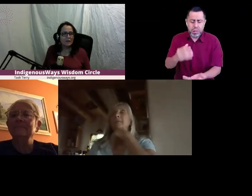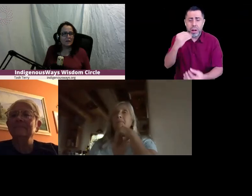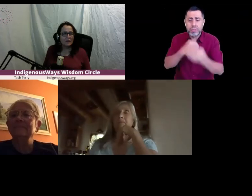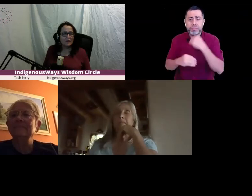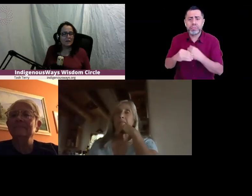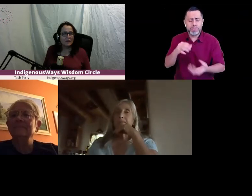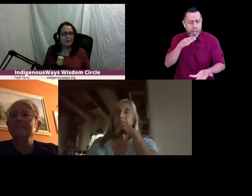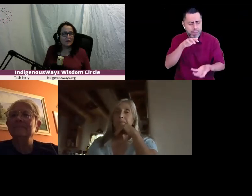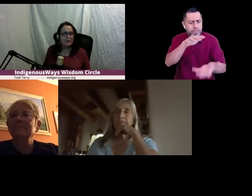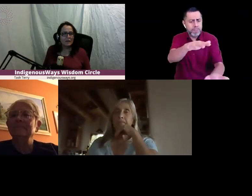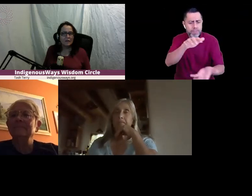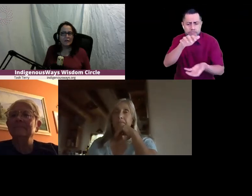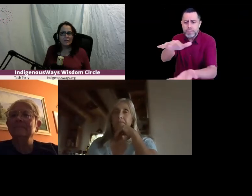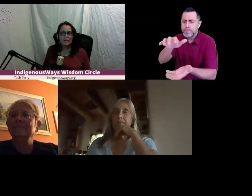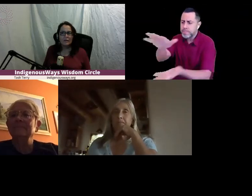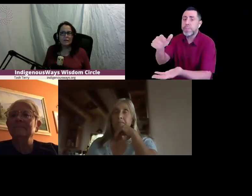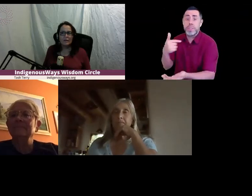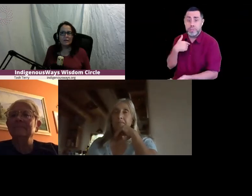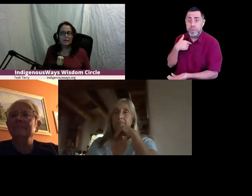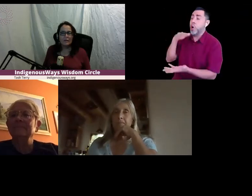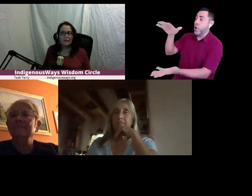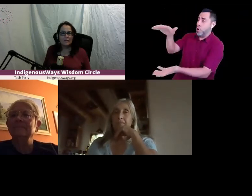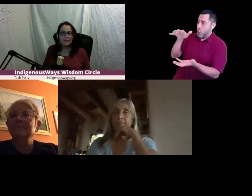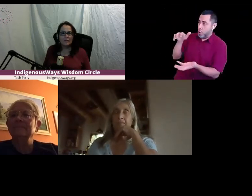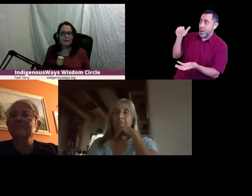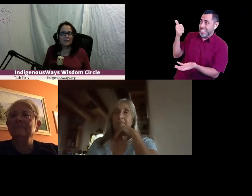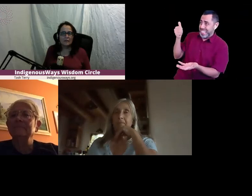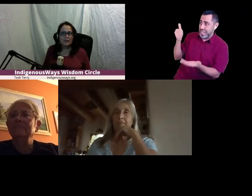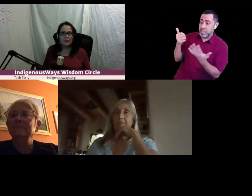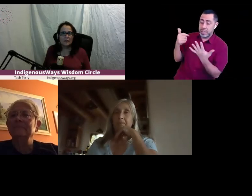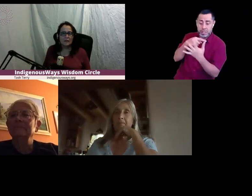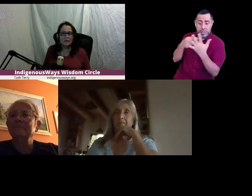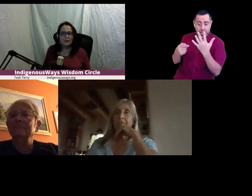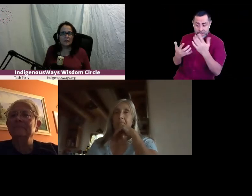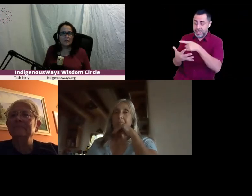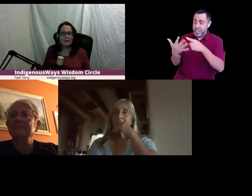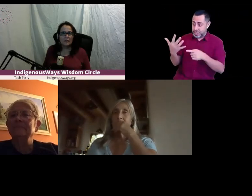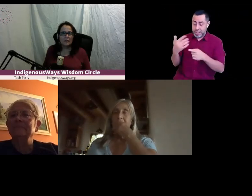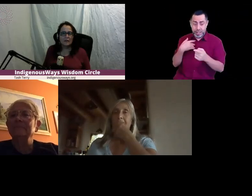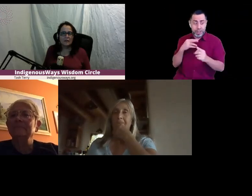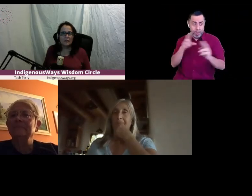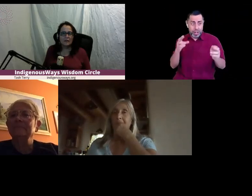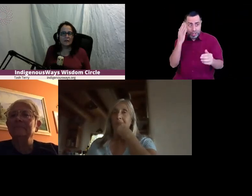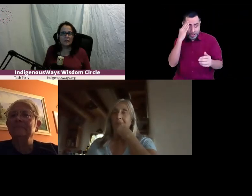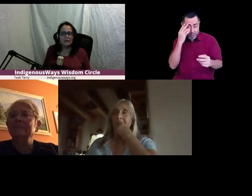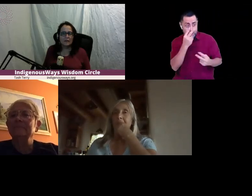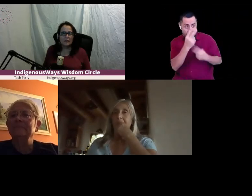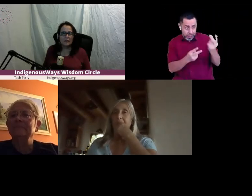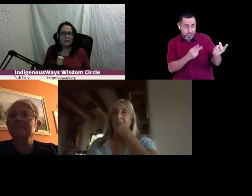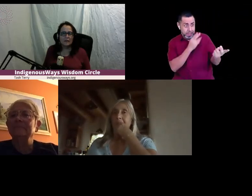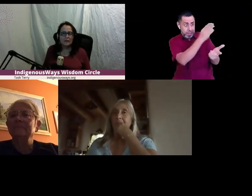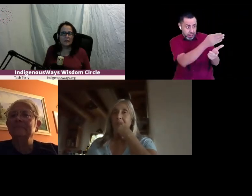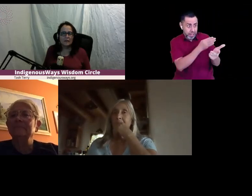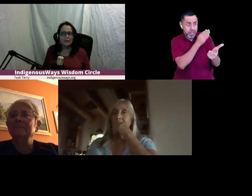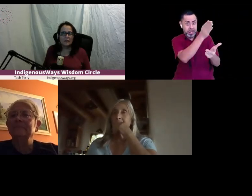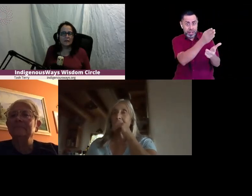and started, and I figure I'm going to visit this person. I had my list right at the end of the pavement in Forest